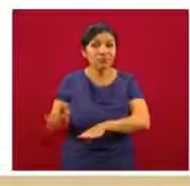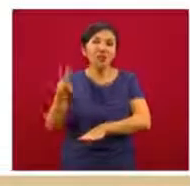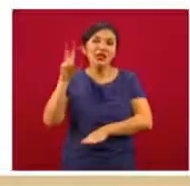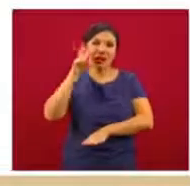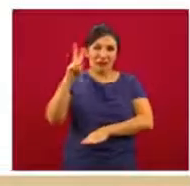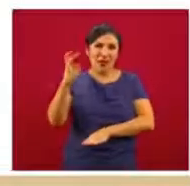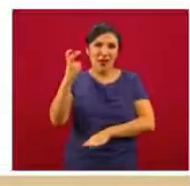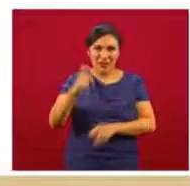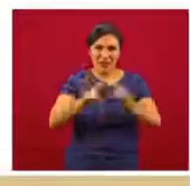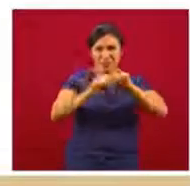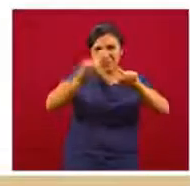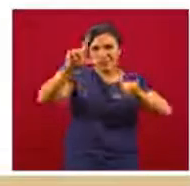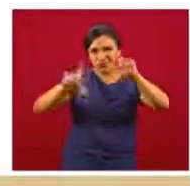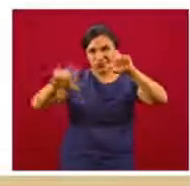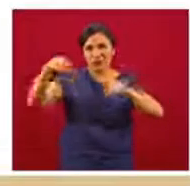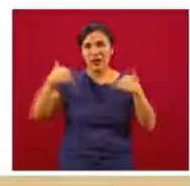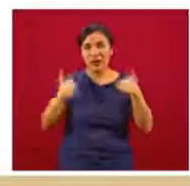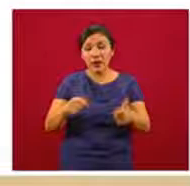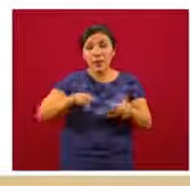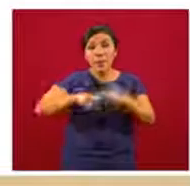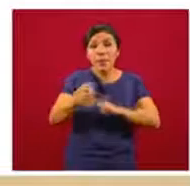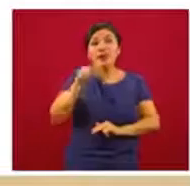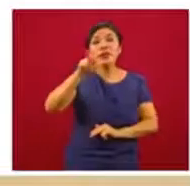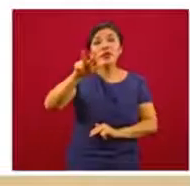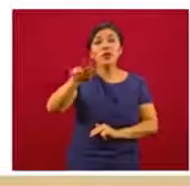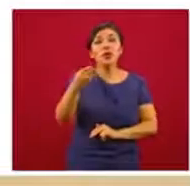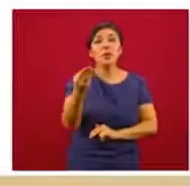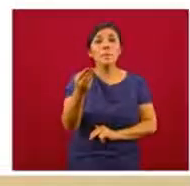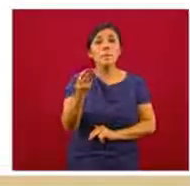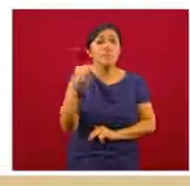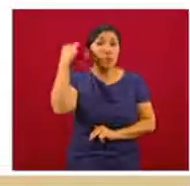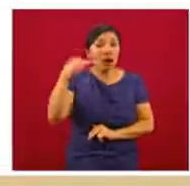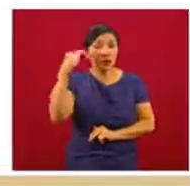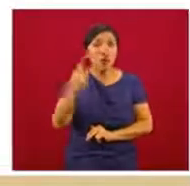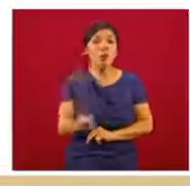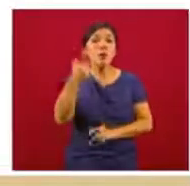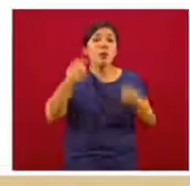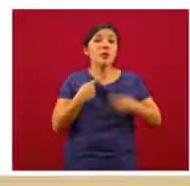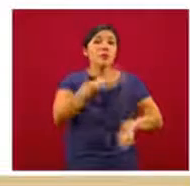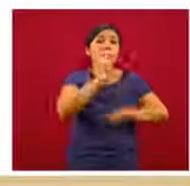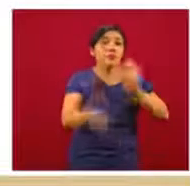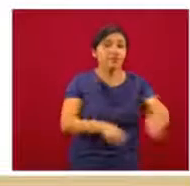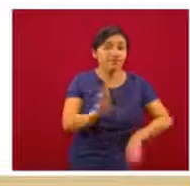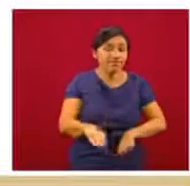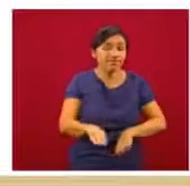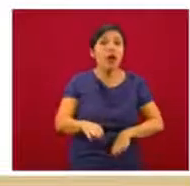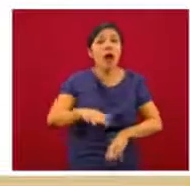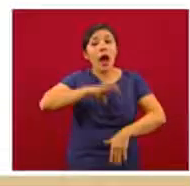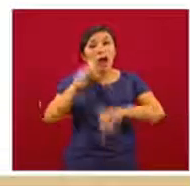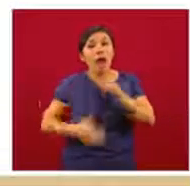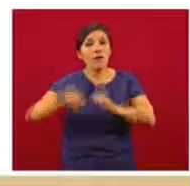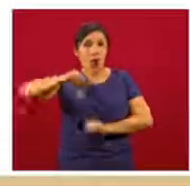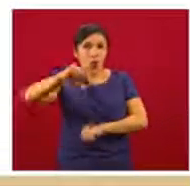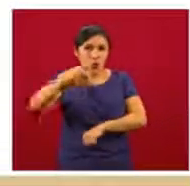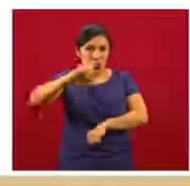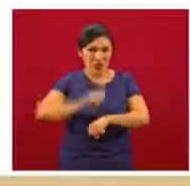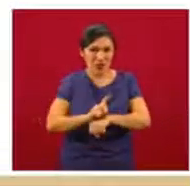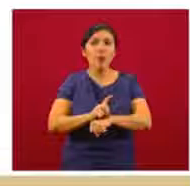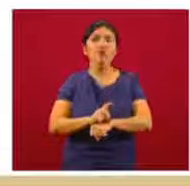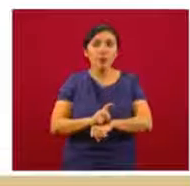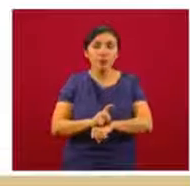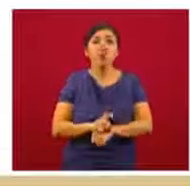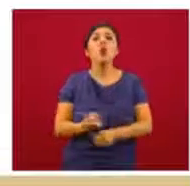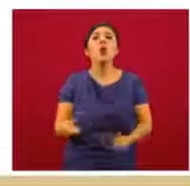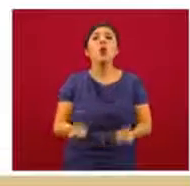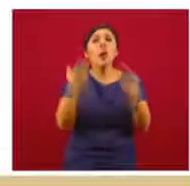The deaths are shown on this chart. We began on March 18th, where we had the first demise,